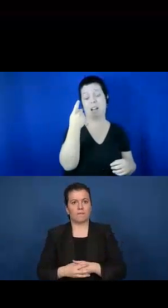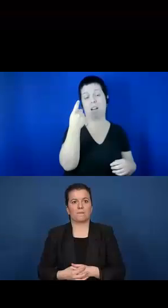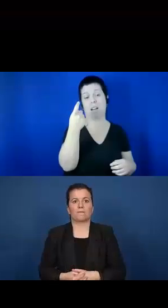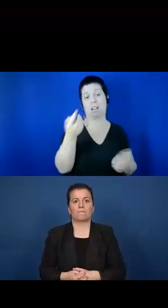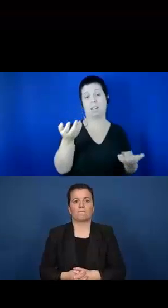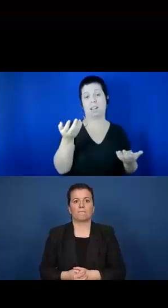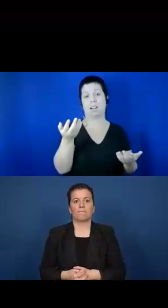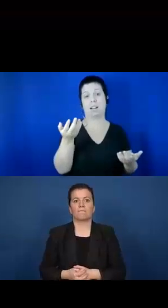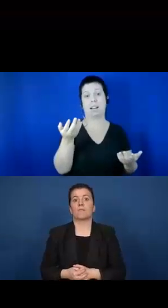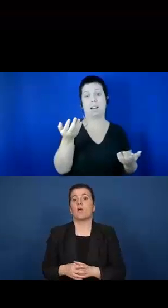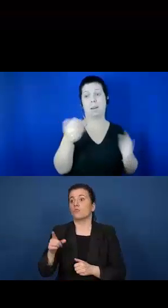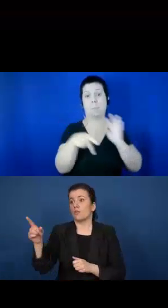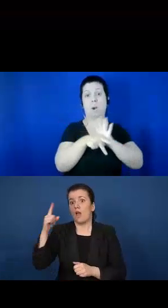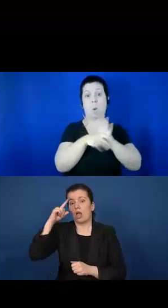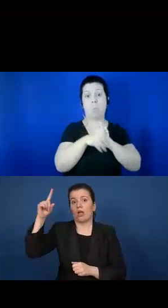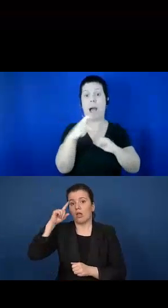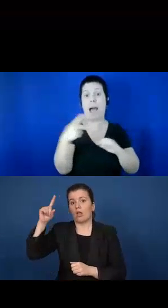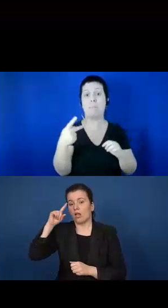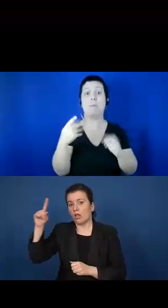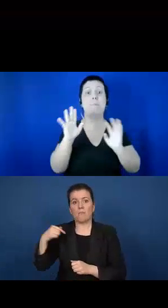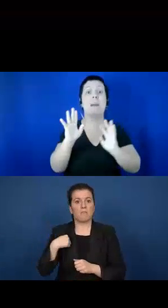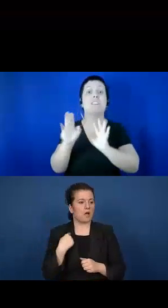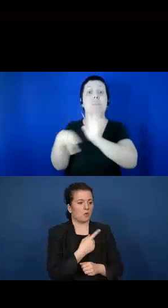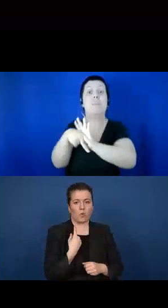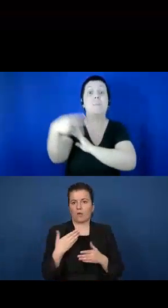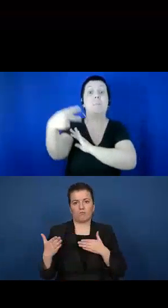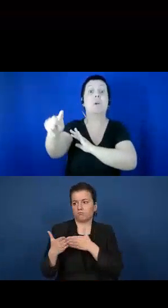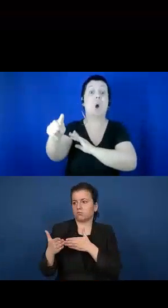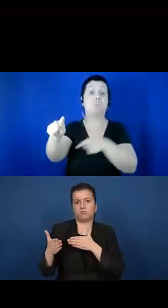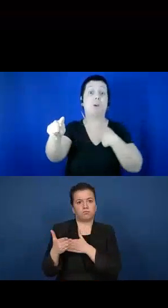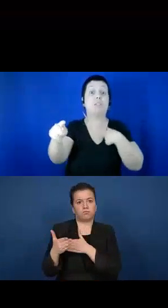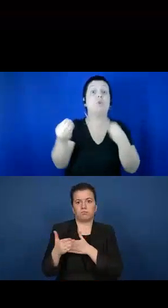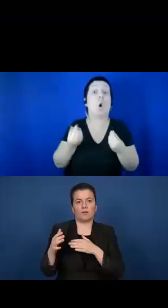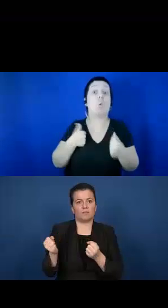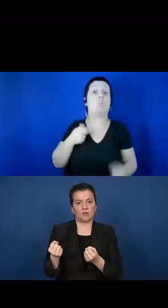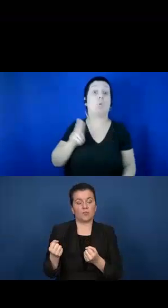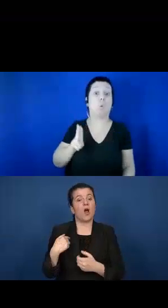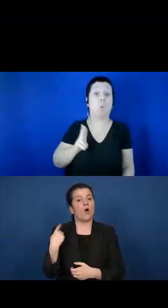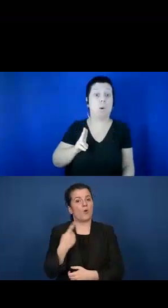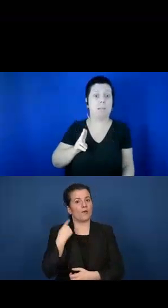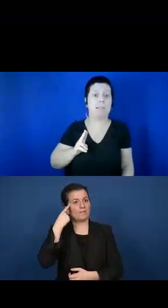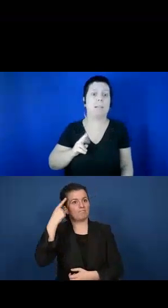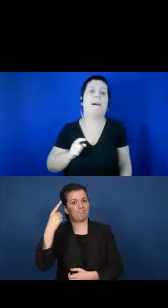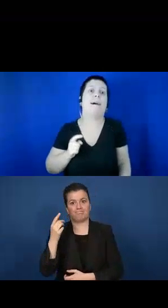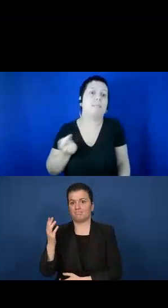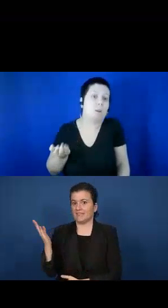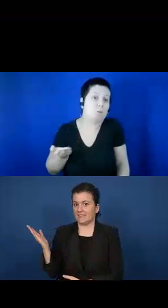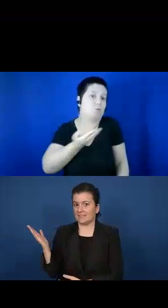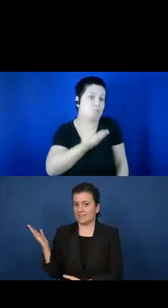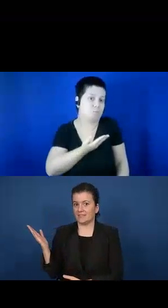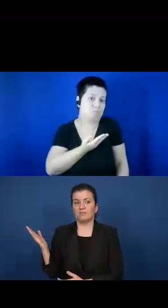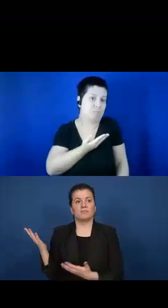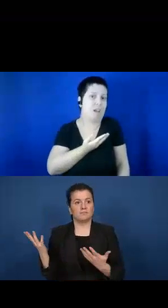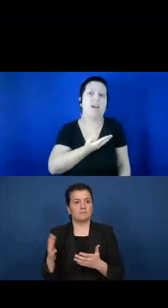of us being able to use them. This tool is, of course, very useful for us in